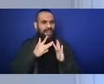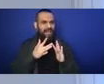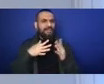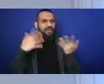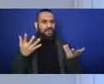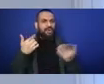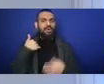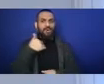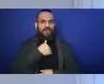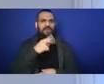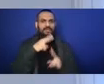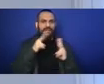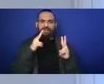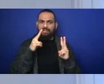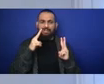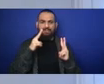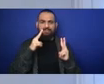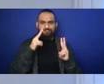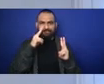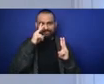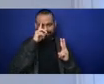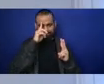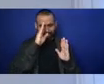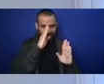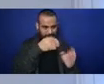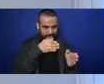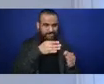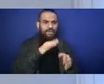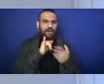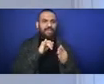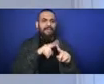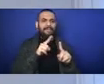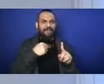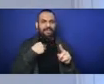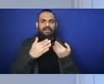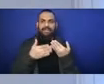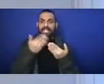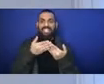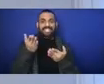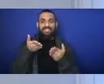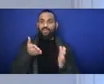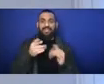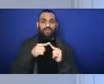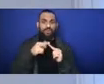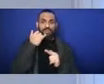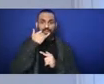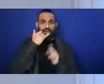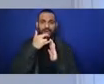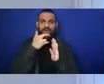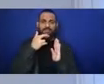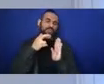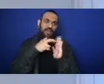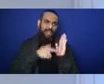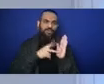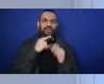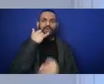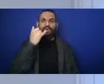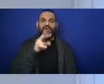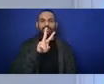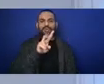door and just engaging with people that may have difficulty or may not have access to the internet or just have